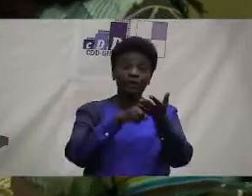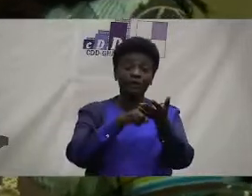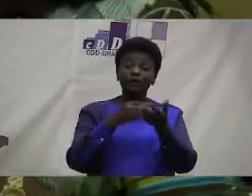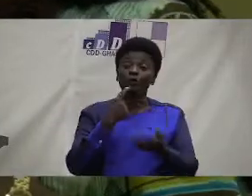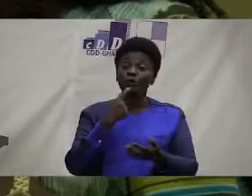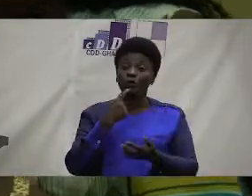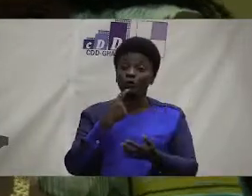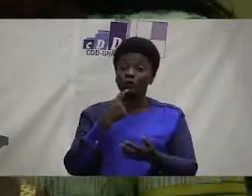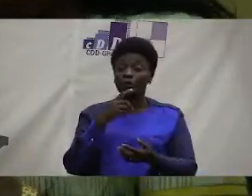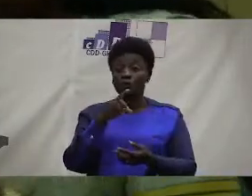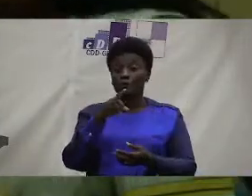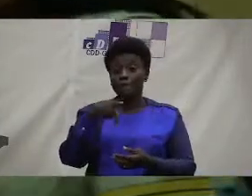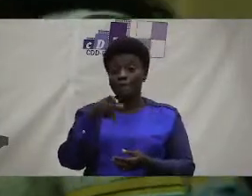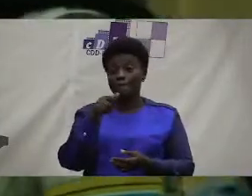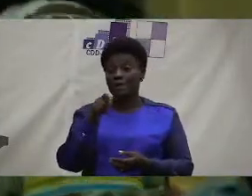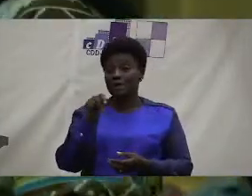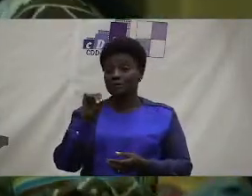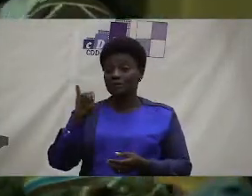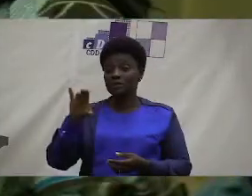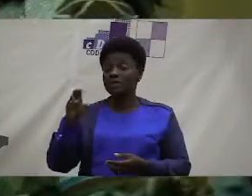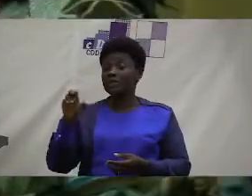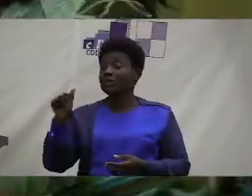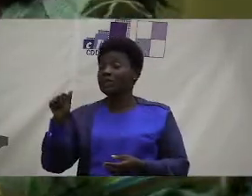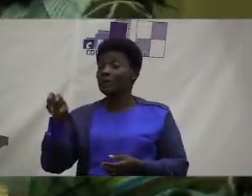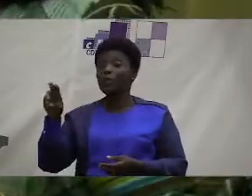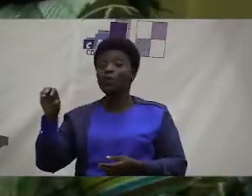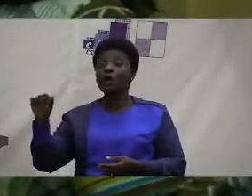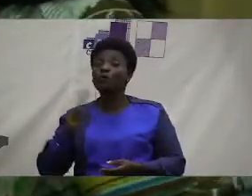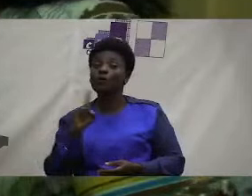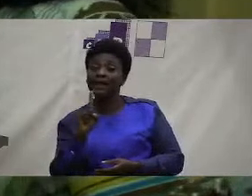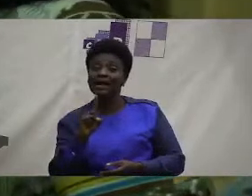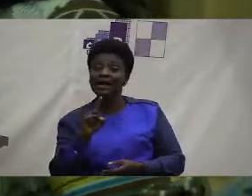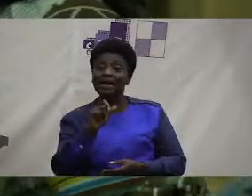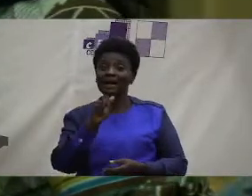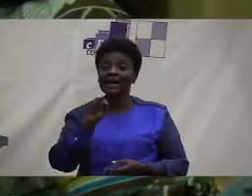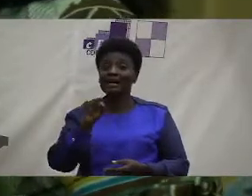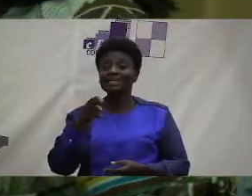Ewa, Ashesi University. Welcome. Okay, thank you.